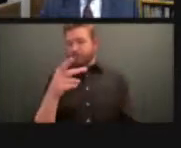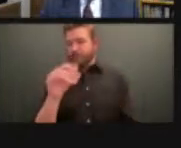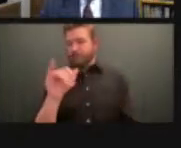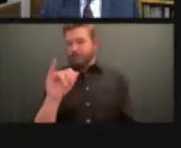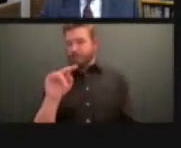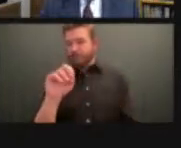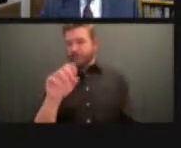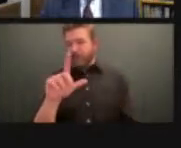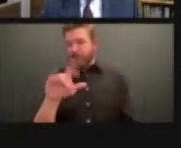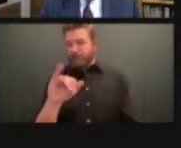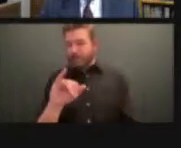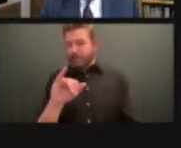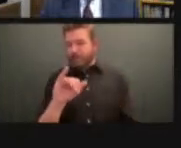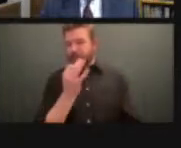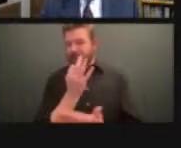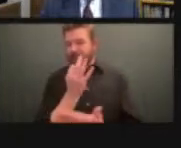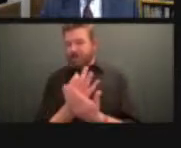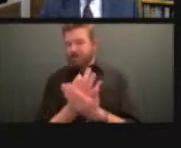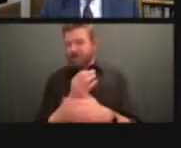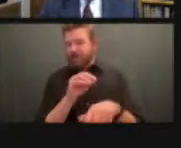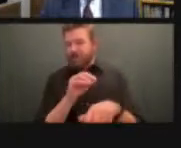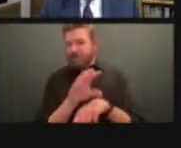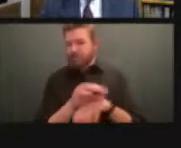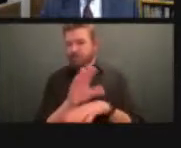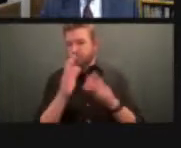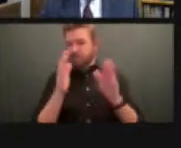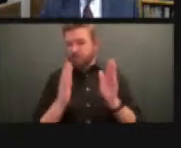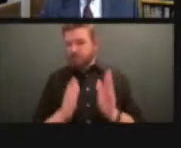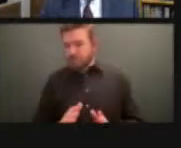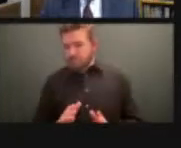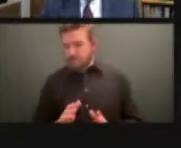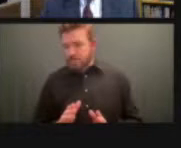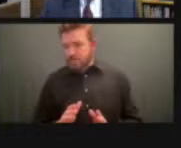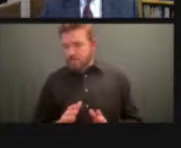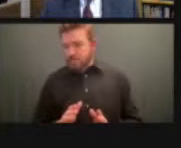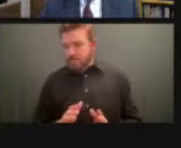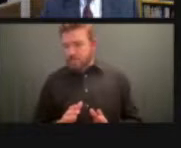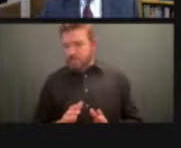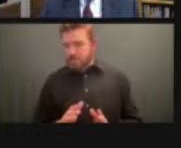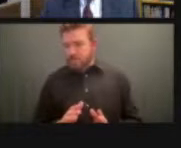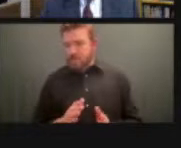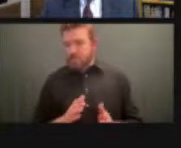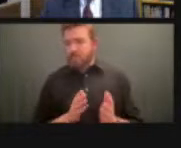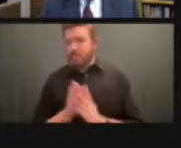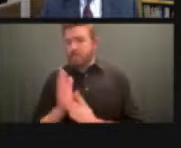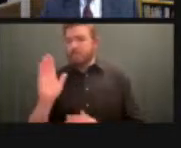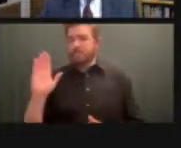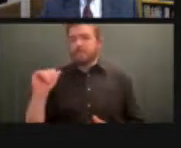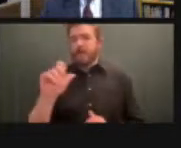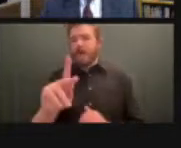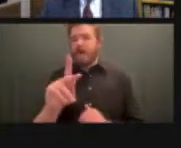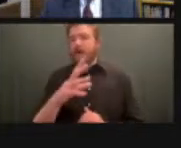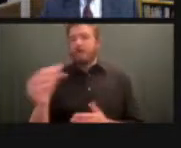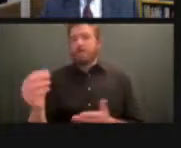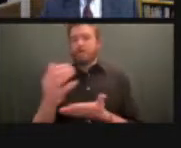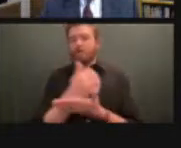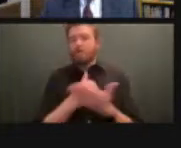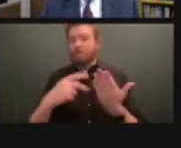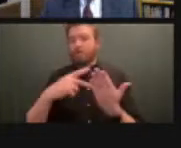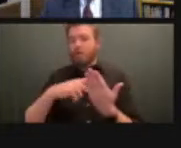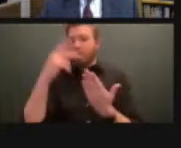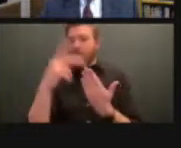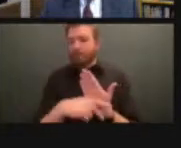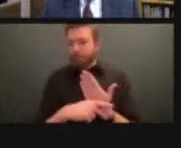partnered with the Department of Labor through the Return and Earn program to get our state back working. Founder of this guy, Mark